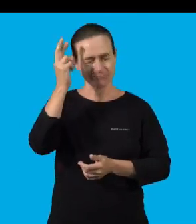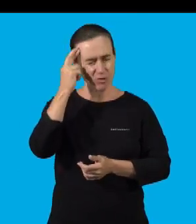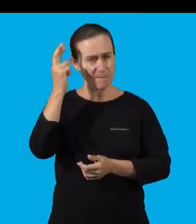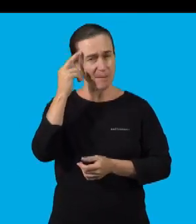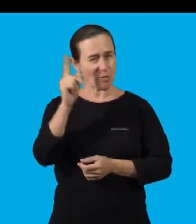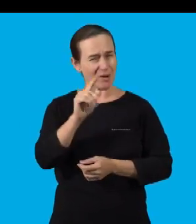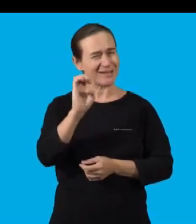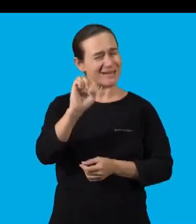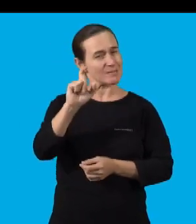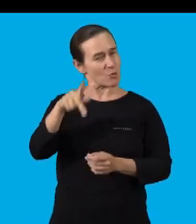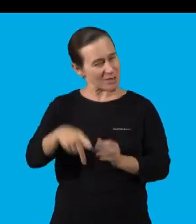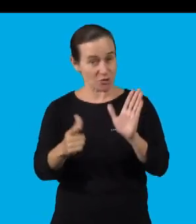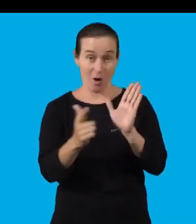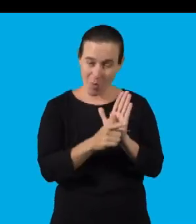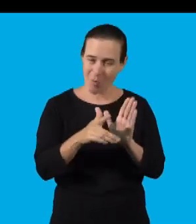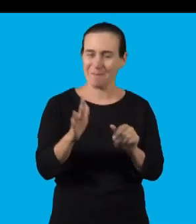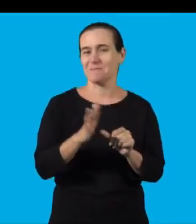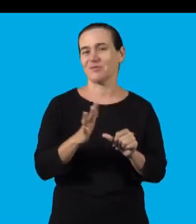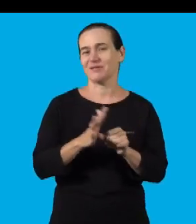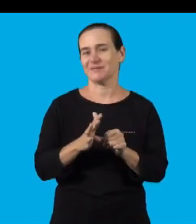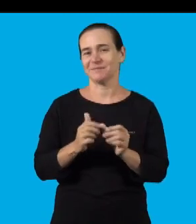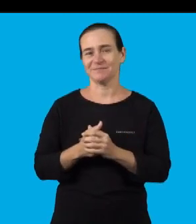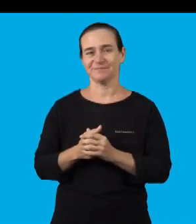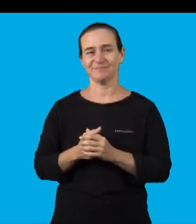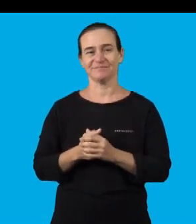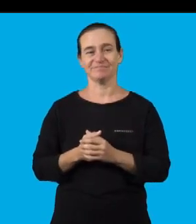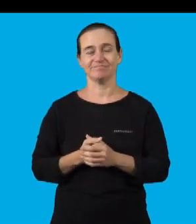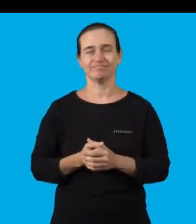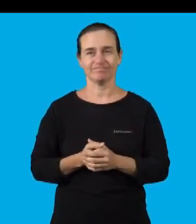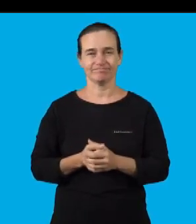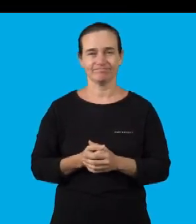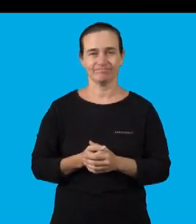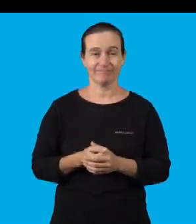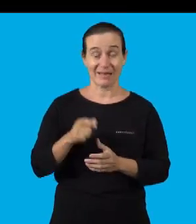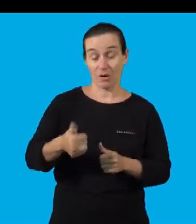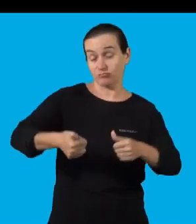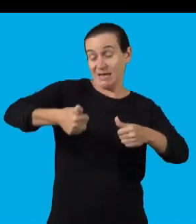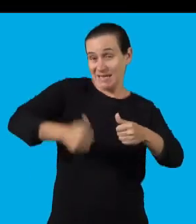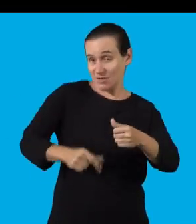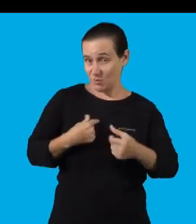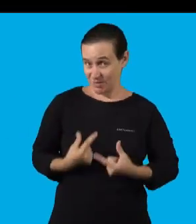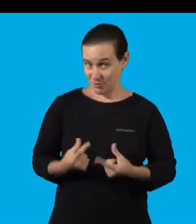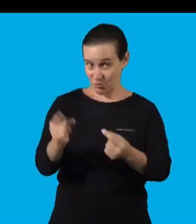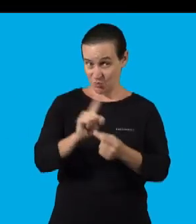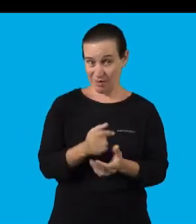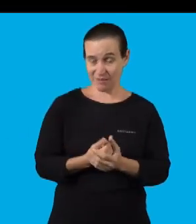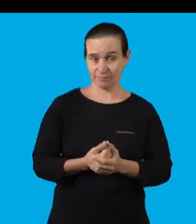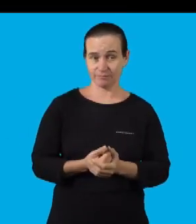those exponential laws. Because now, when we go to the next step, that